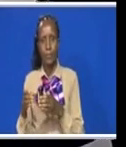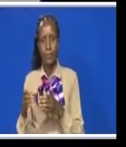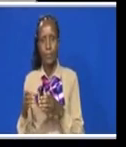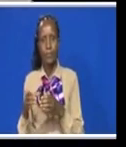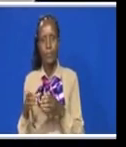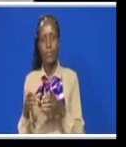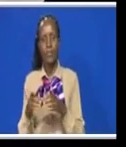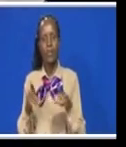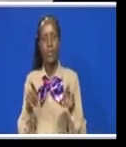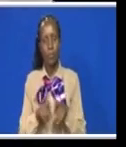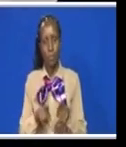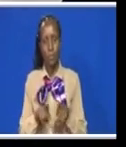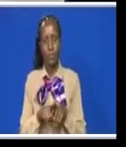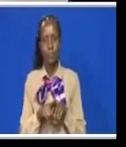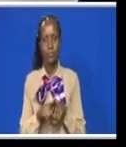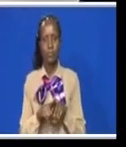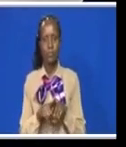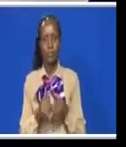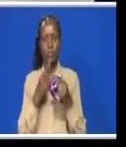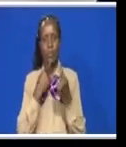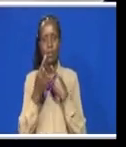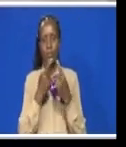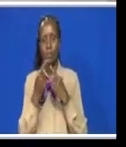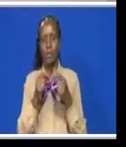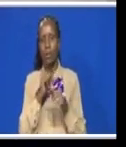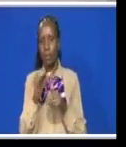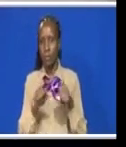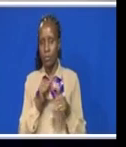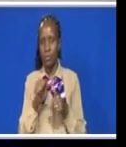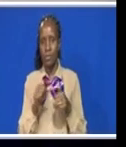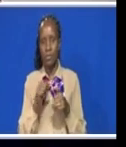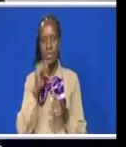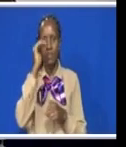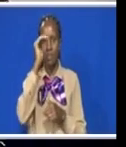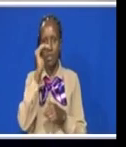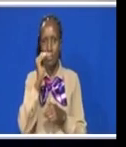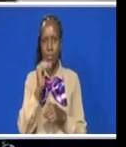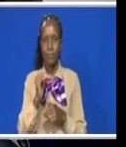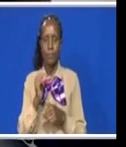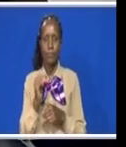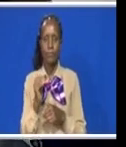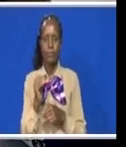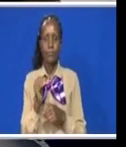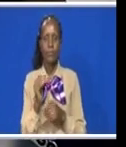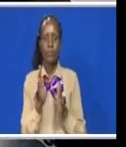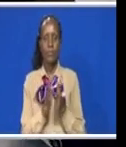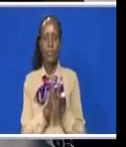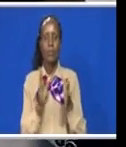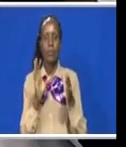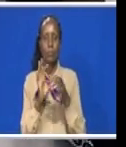and also talk about the structure and